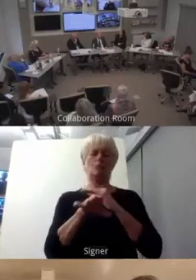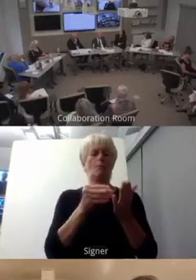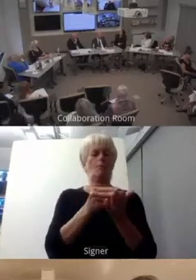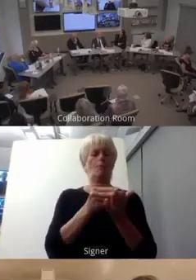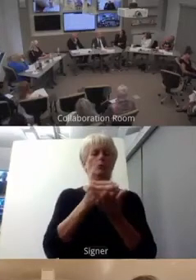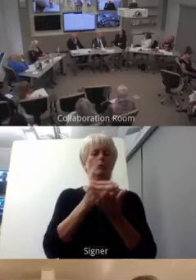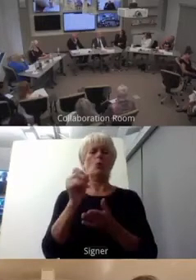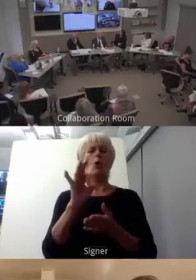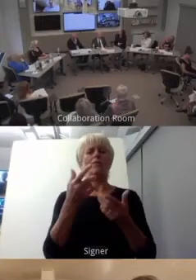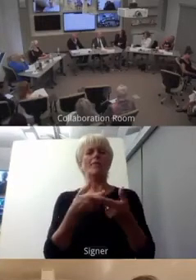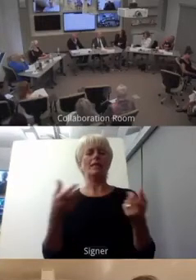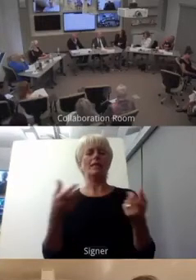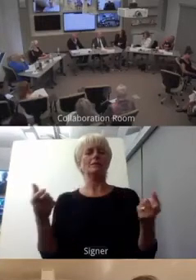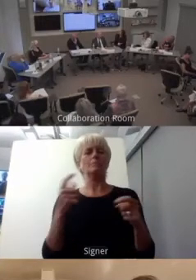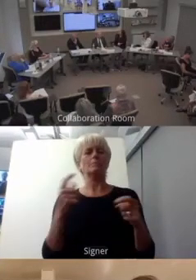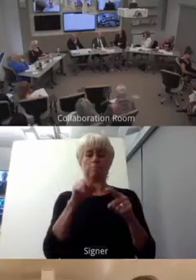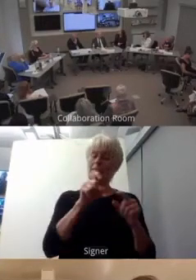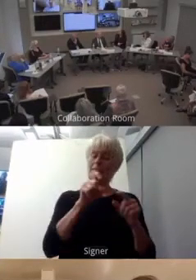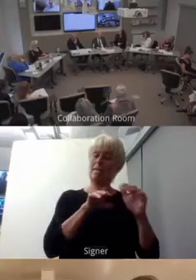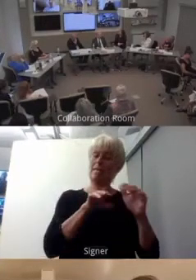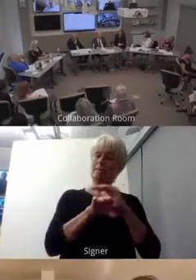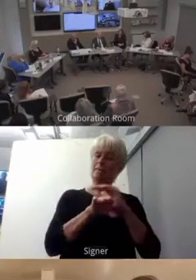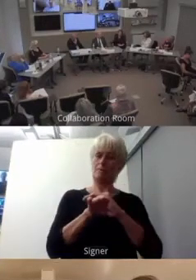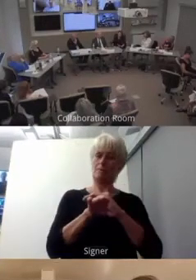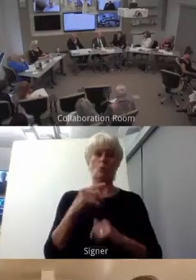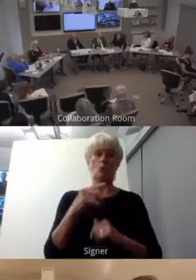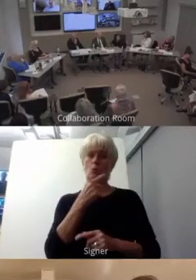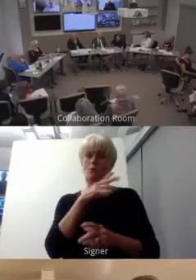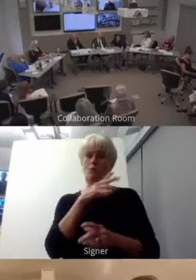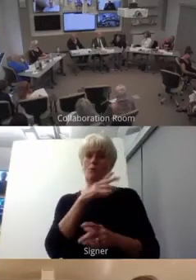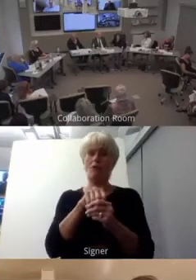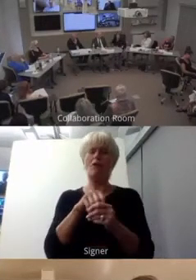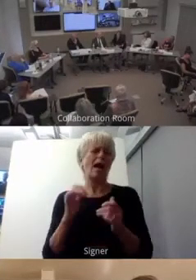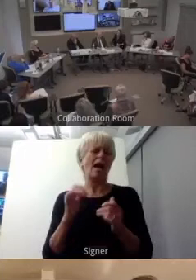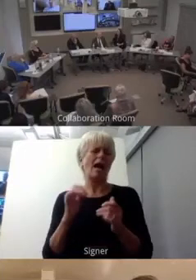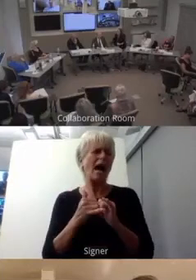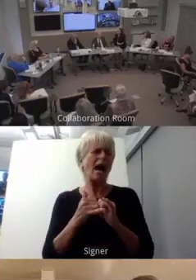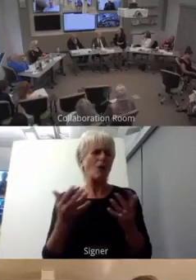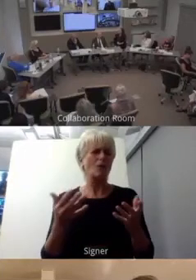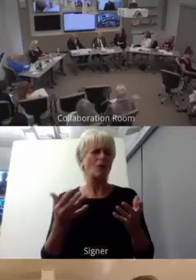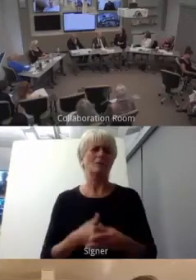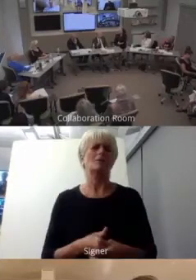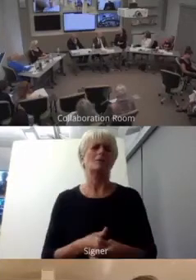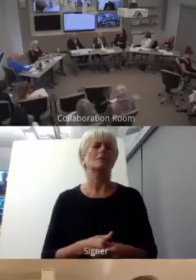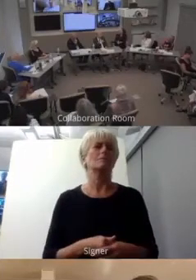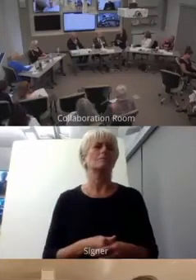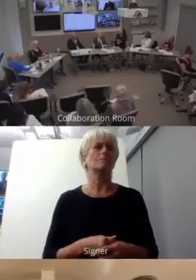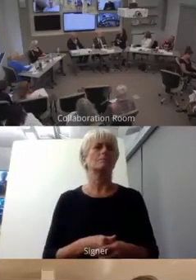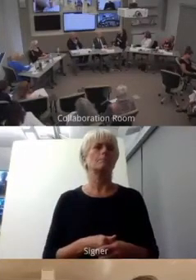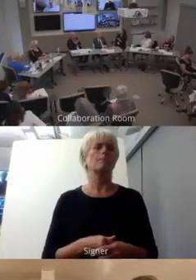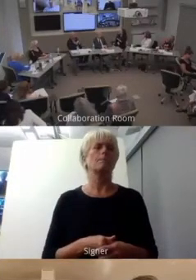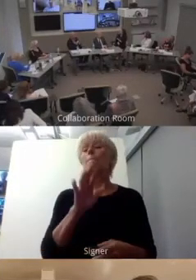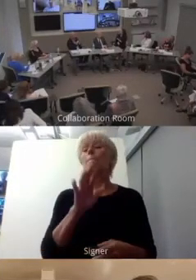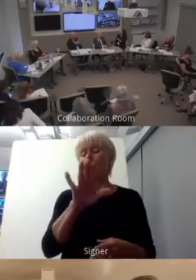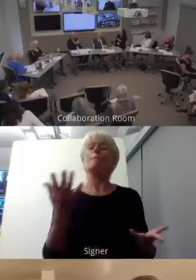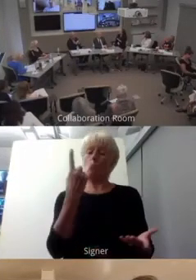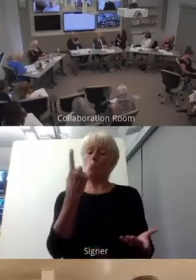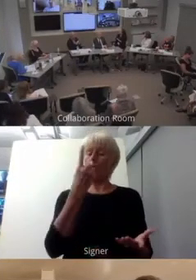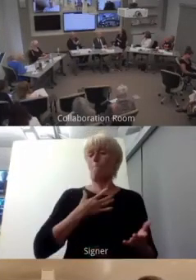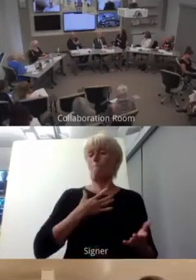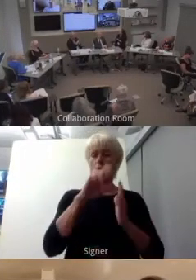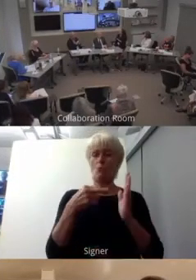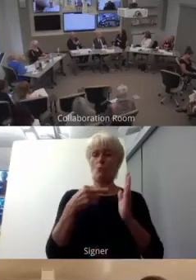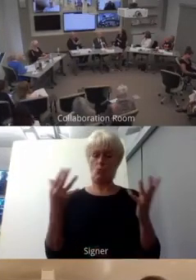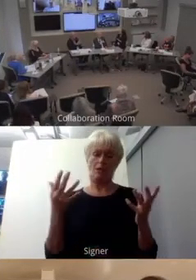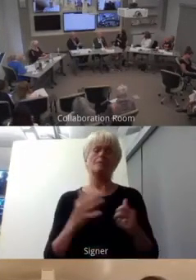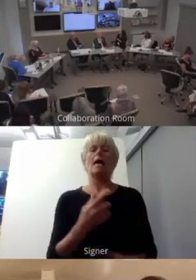at the University of California. Definitely. So one of my roles has been to be the